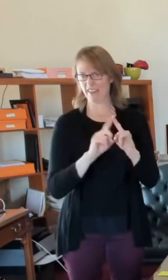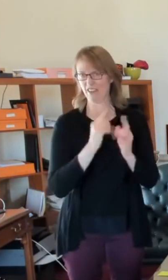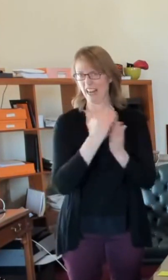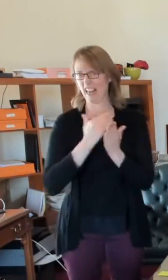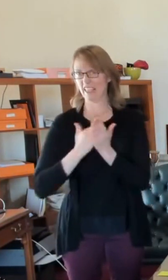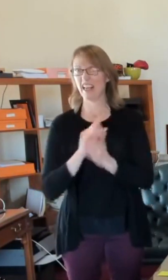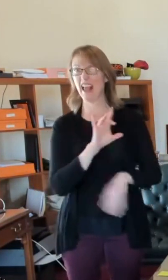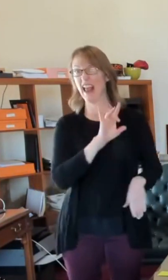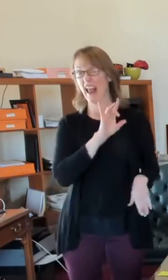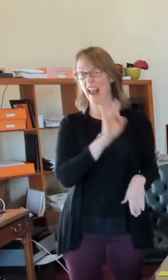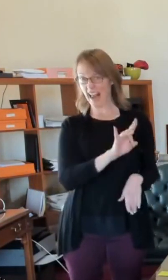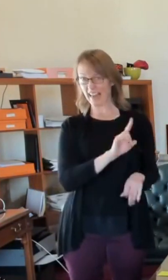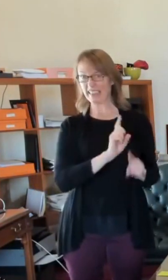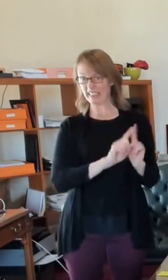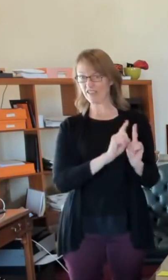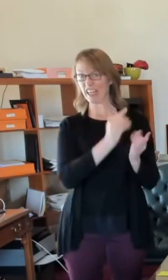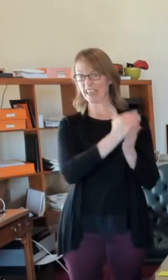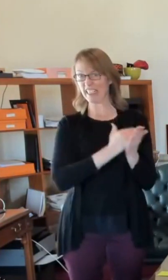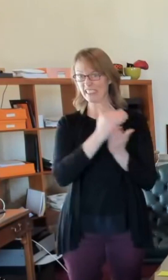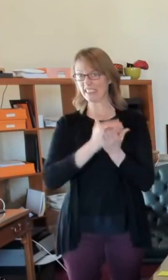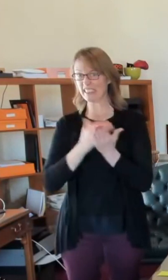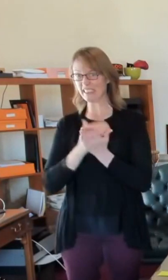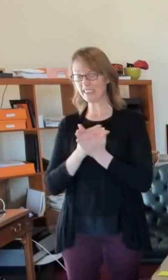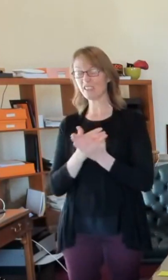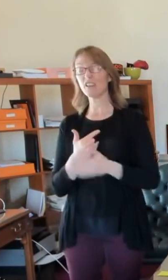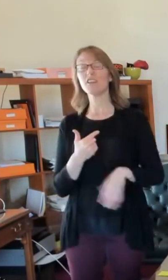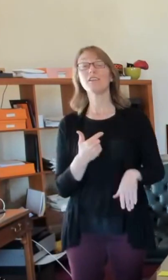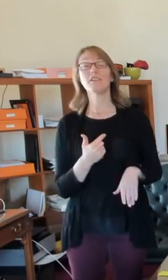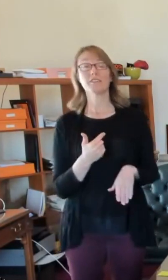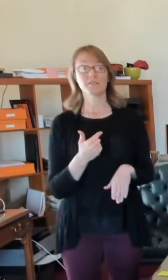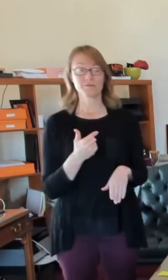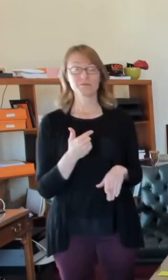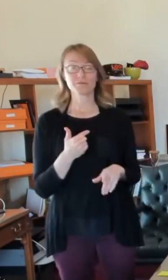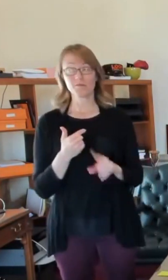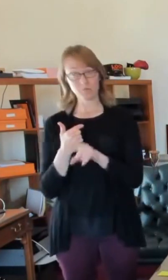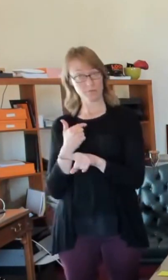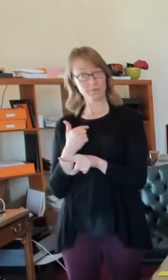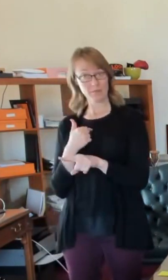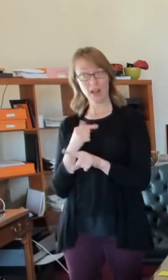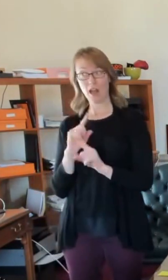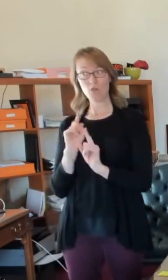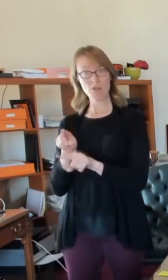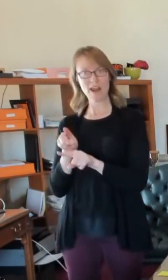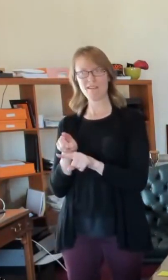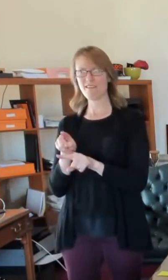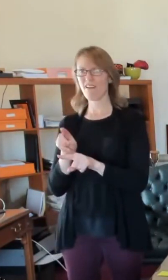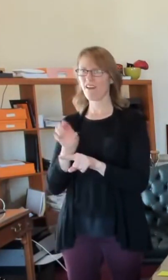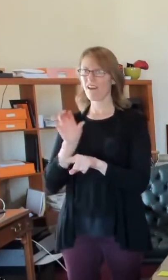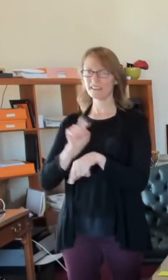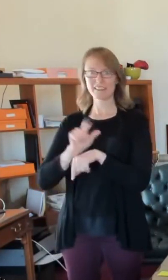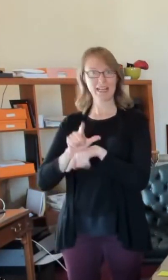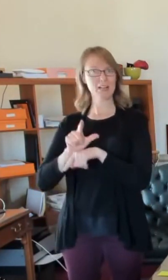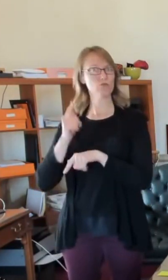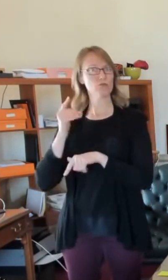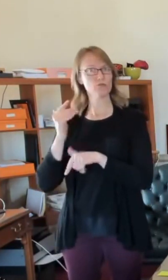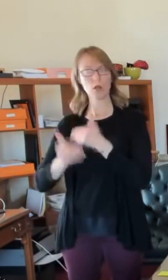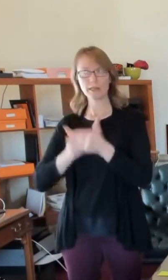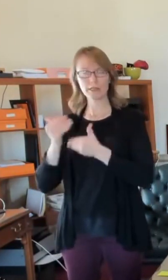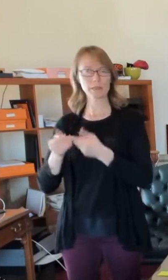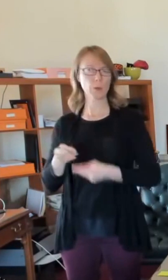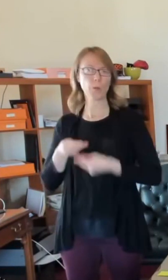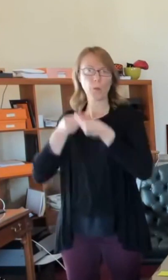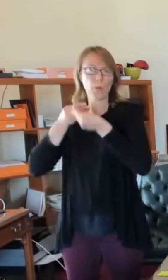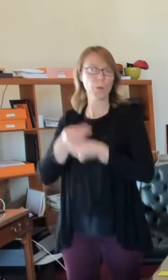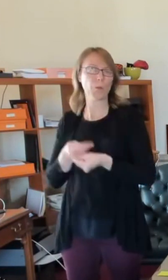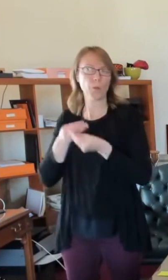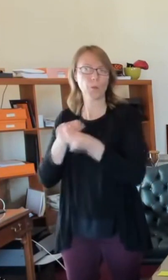site was very well run. Thank you, Carrie. That, if you were there, I may have seen you there. It was